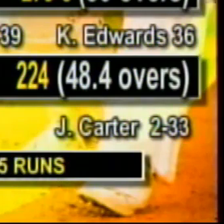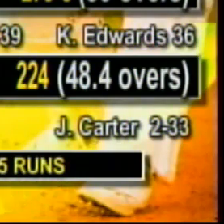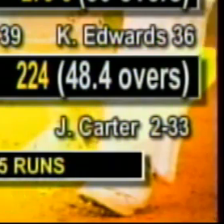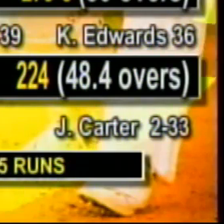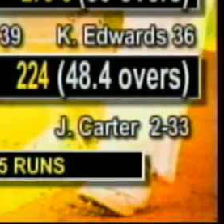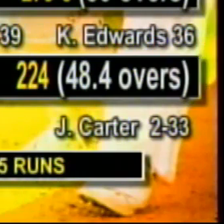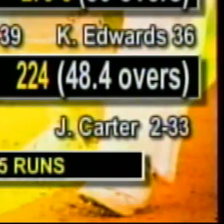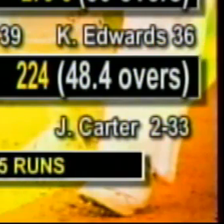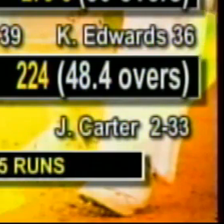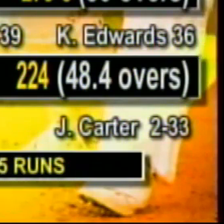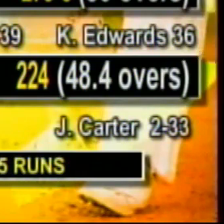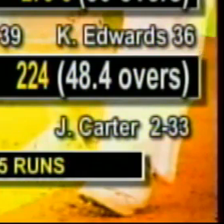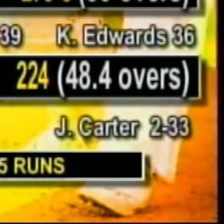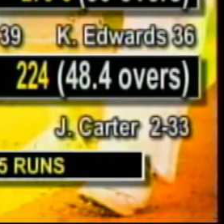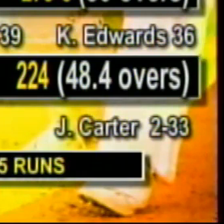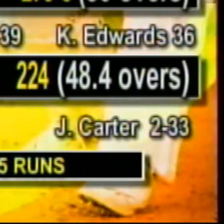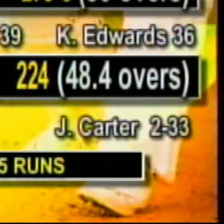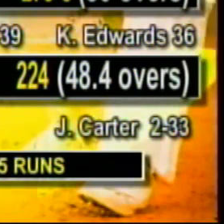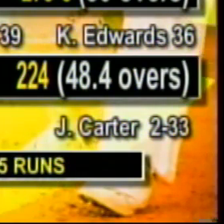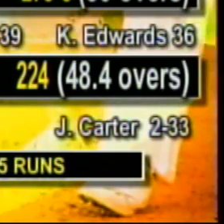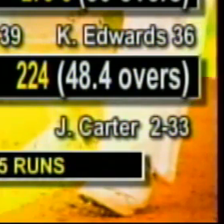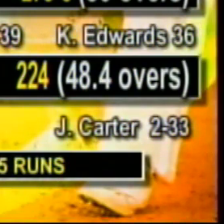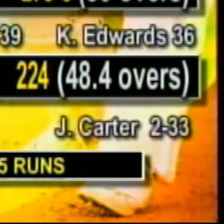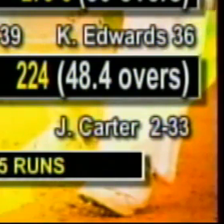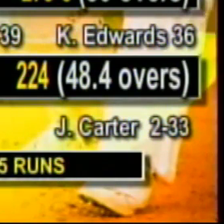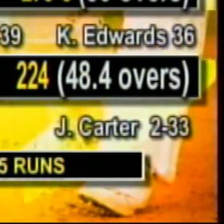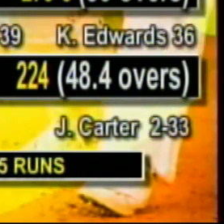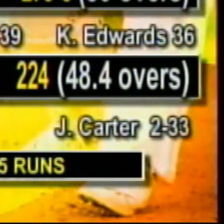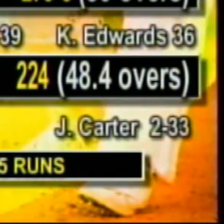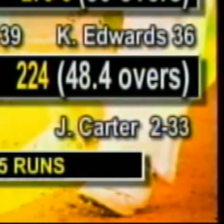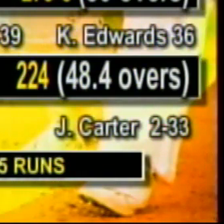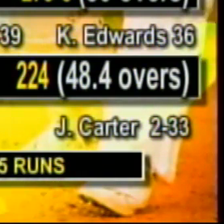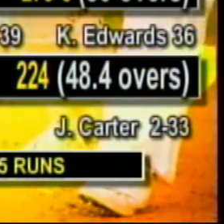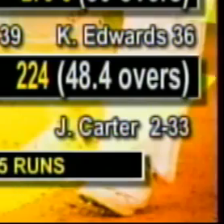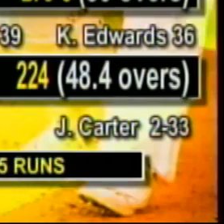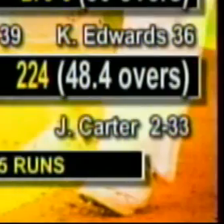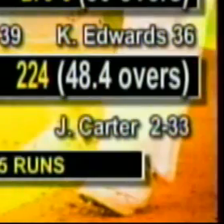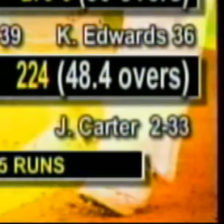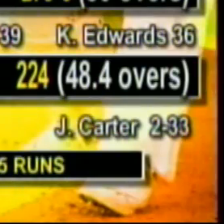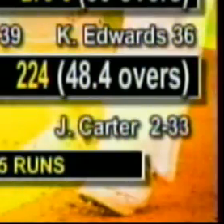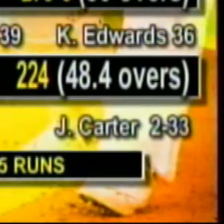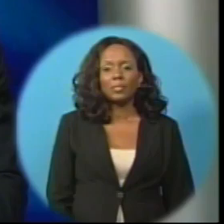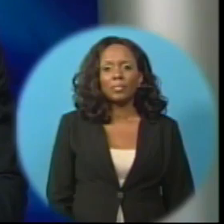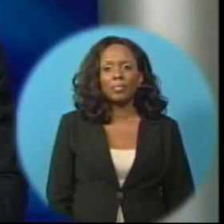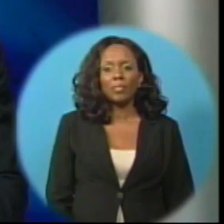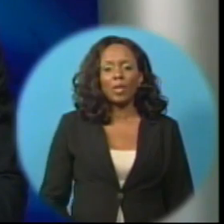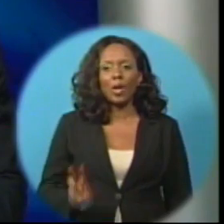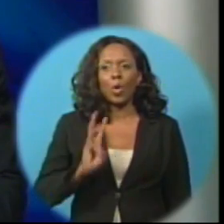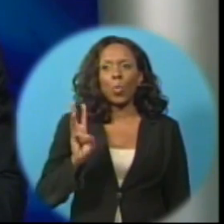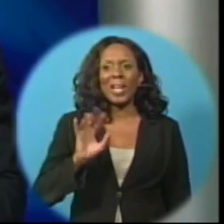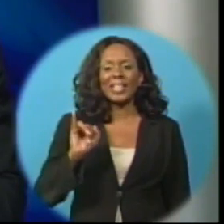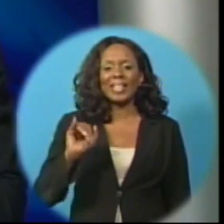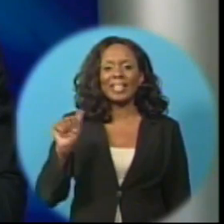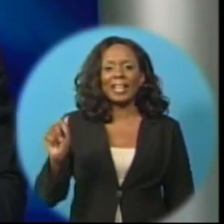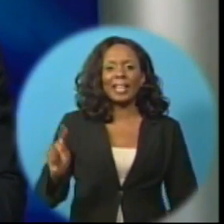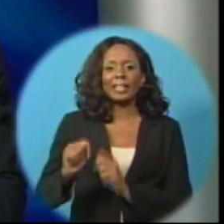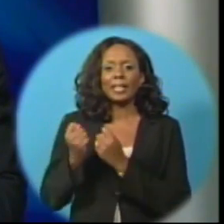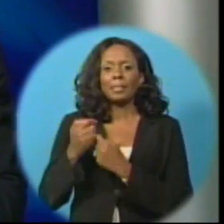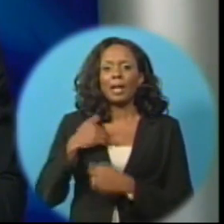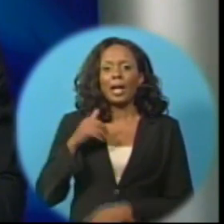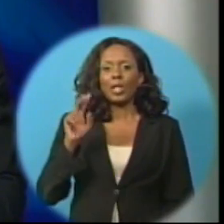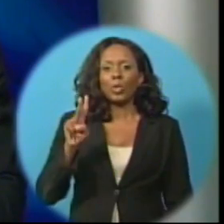with Barbadian pacer Miguel Cummins taking 4 for 31, while Carter came back to bag 2 for 33. The scores again: West Indies